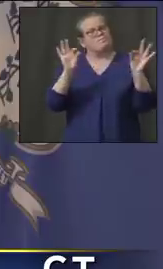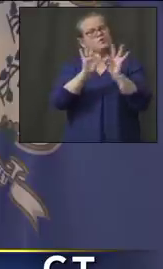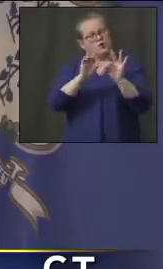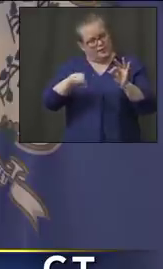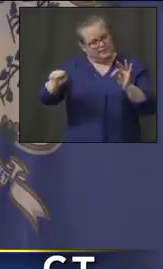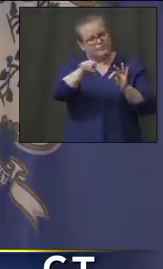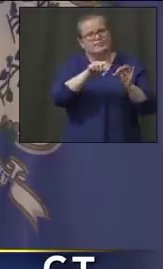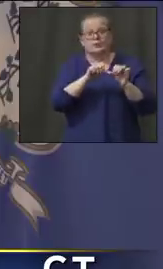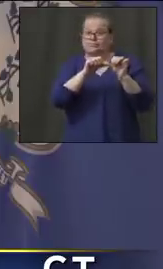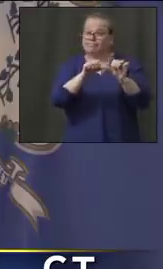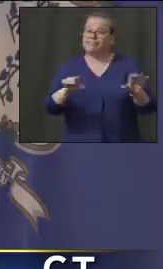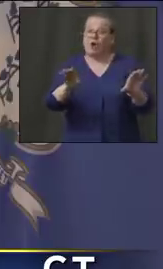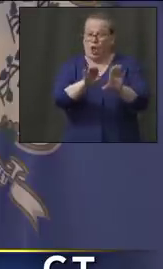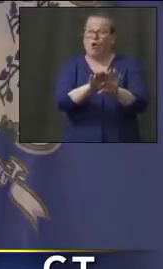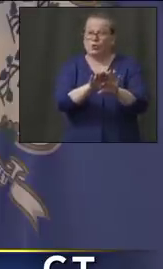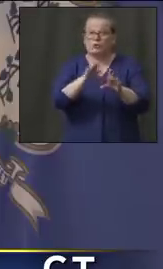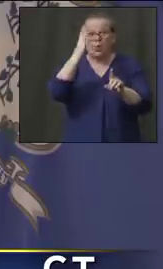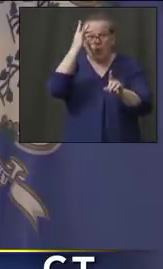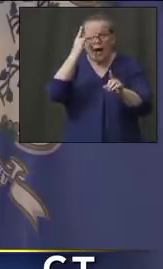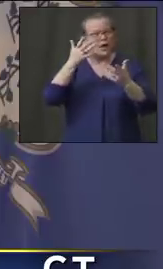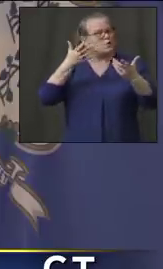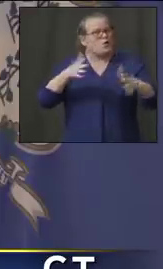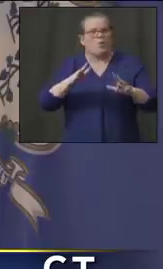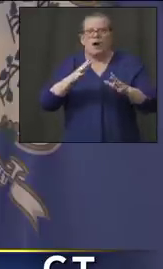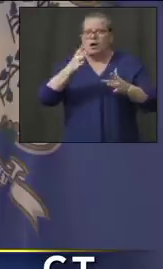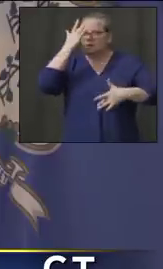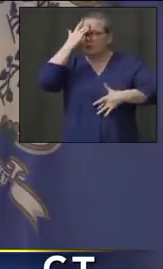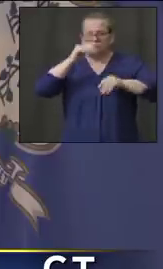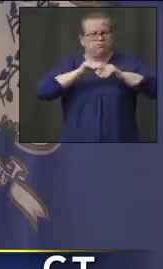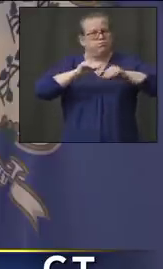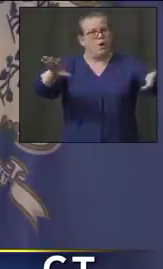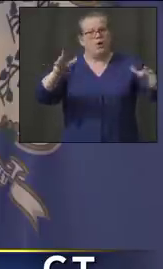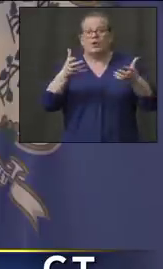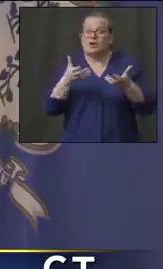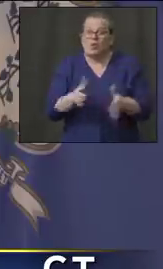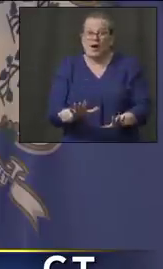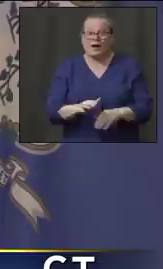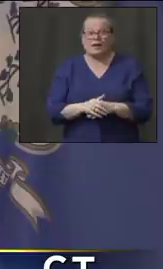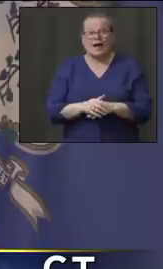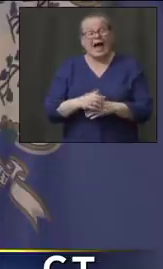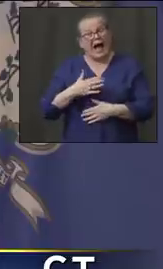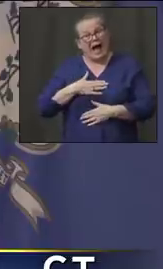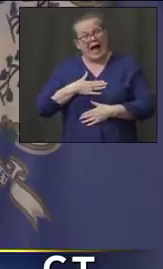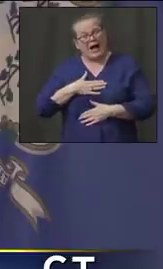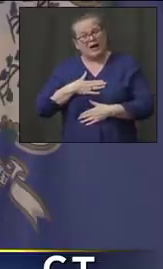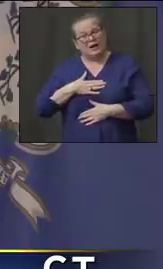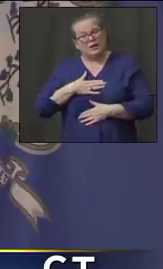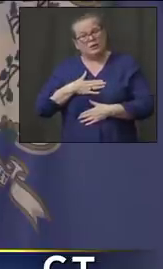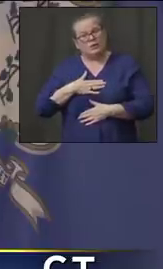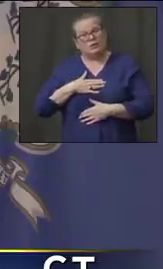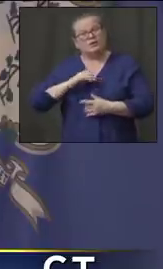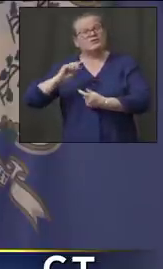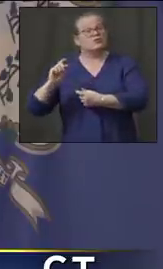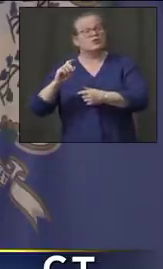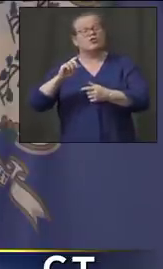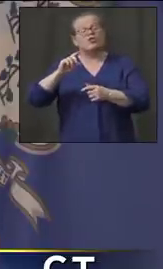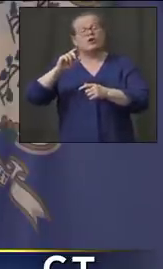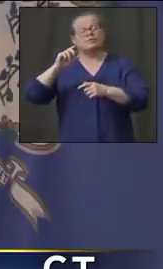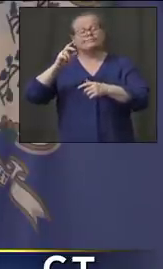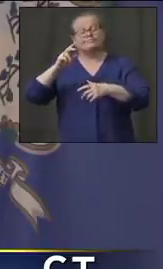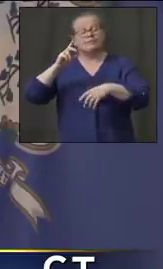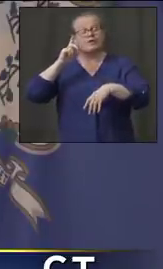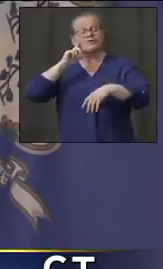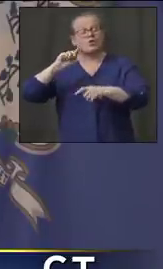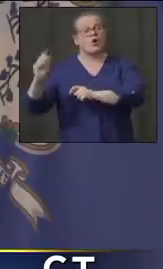control. You know, that said, I was sort of sympathetic to the Travelers Golf Tournament because that's not being done in front of a crowd. I